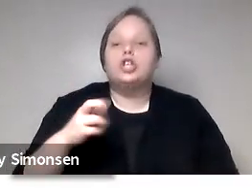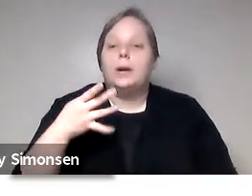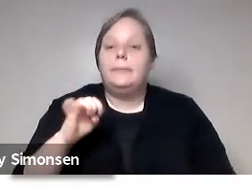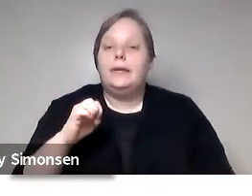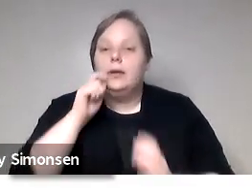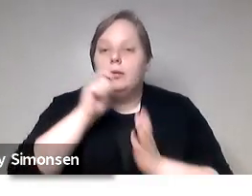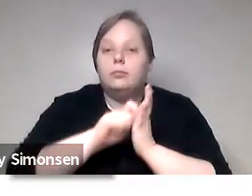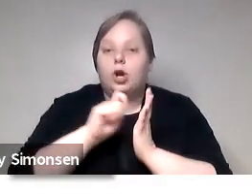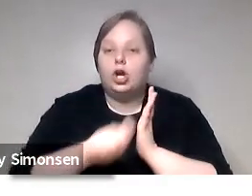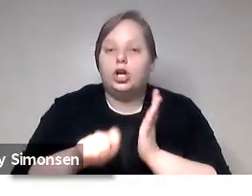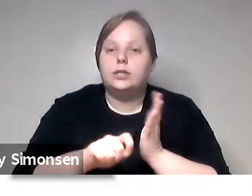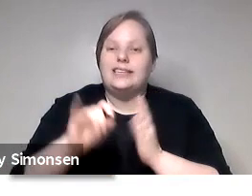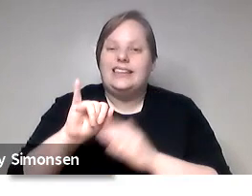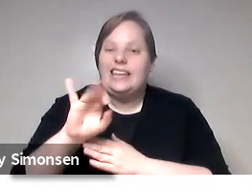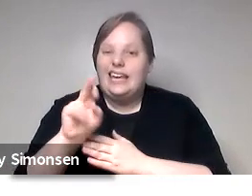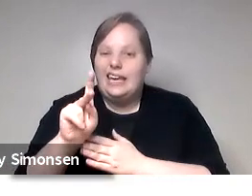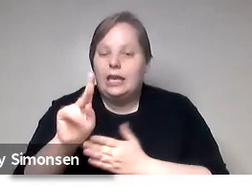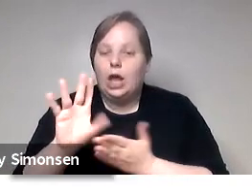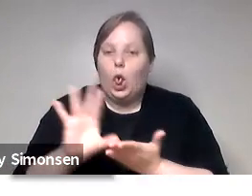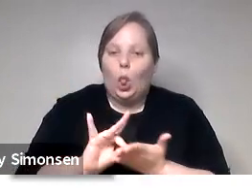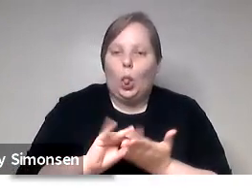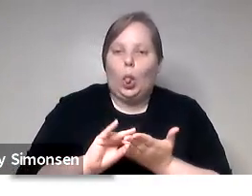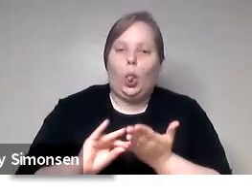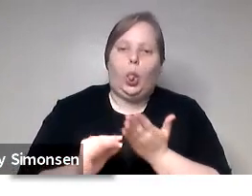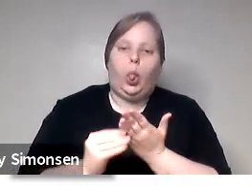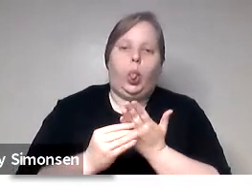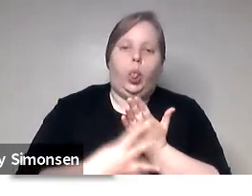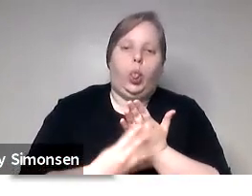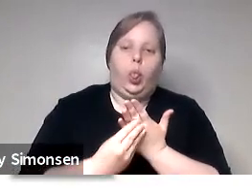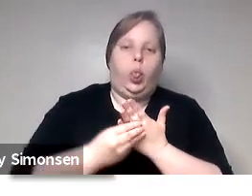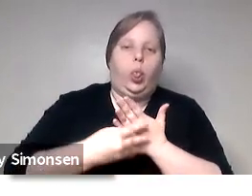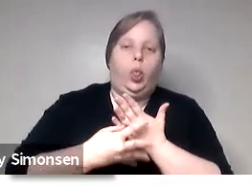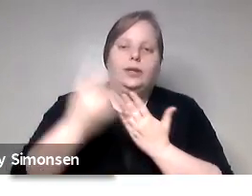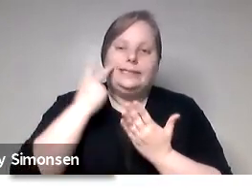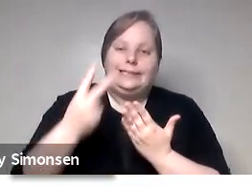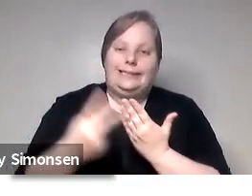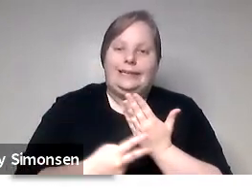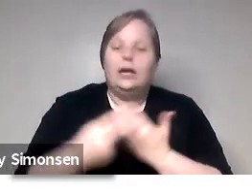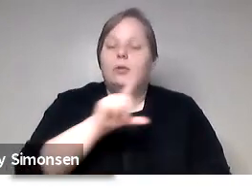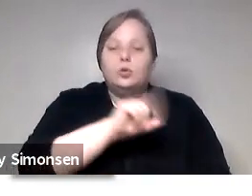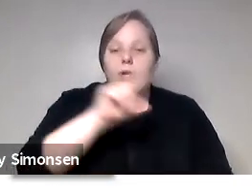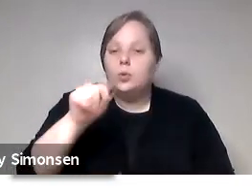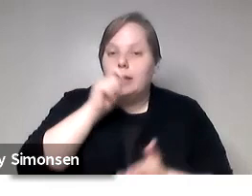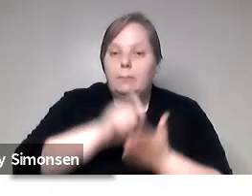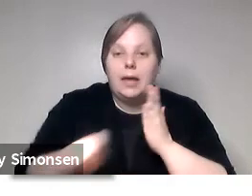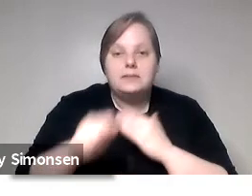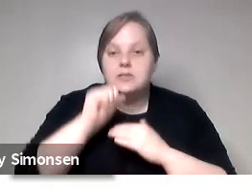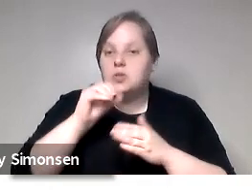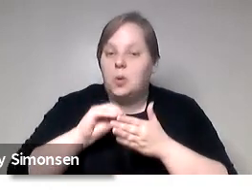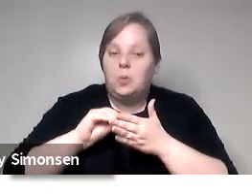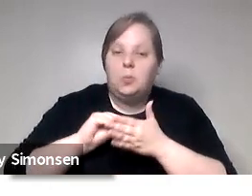paper, whereas the 2020 pens don't. So if you don't like the mess,